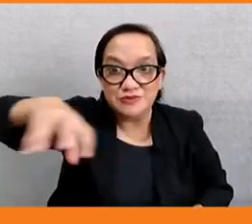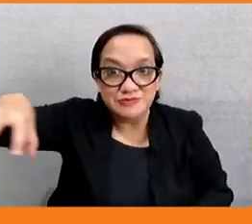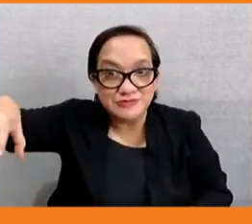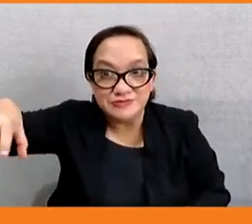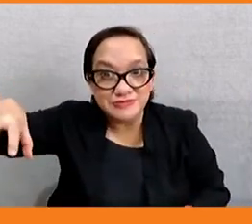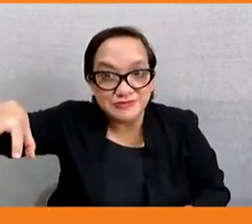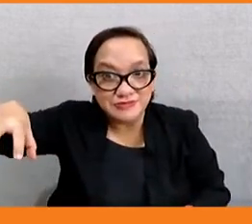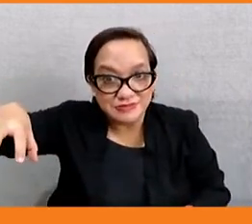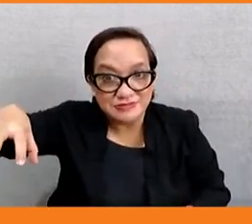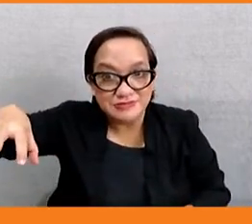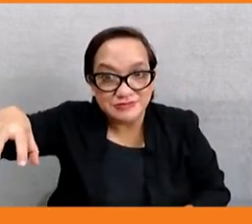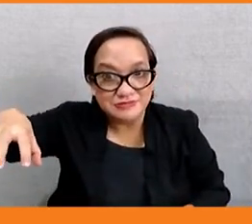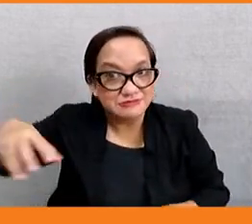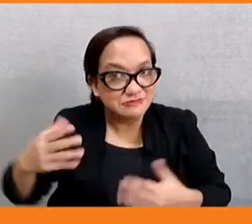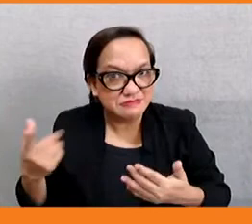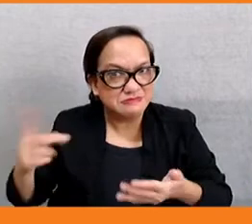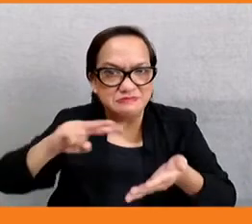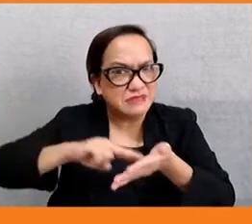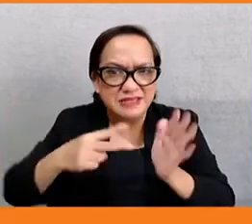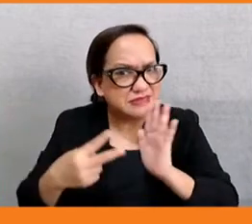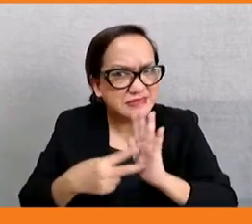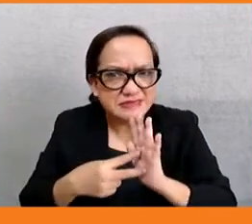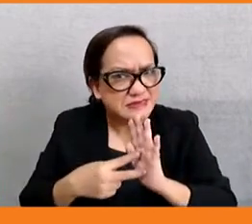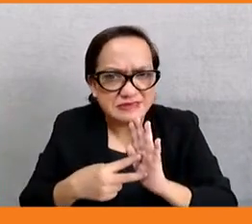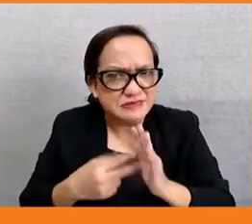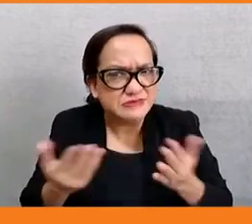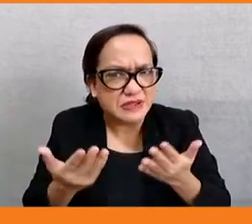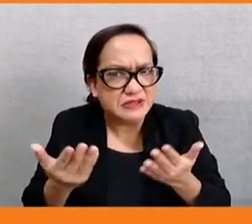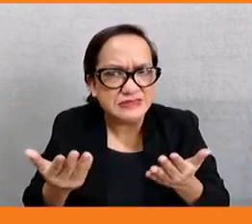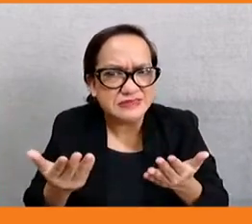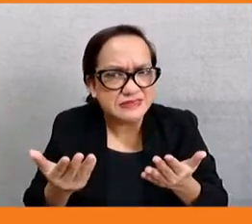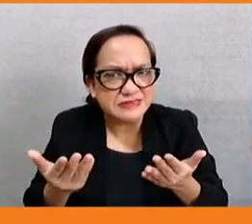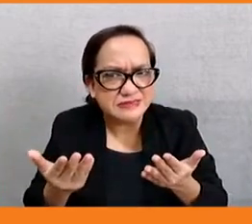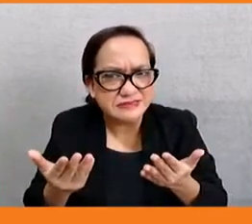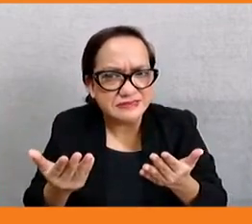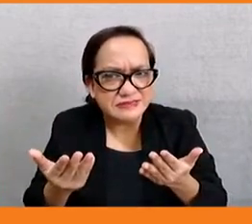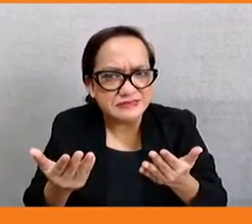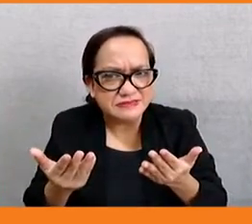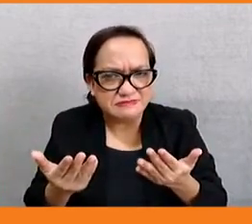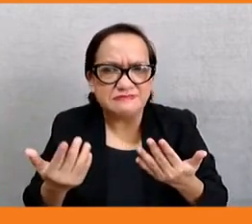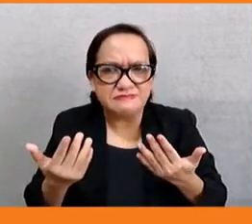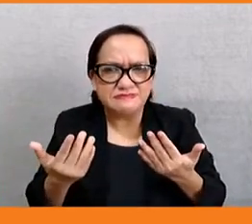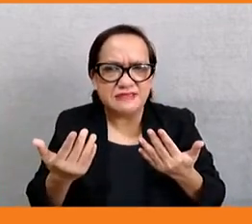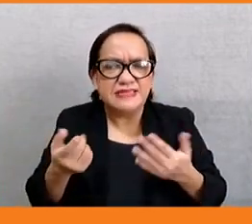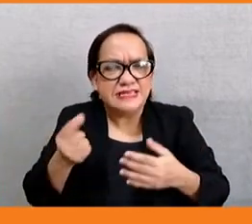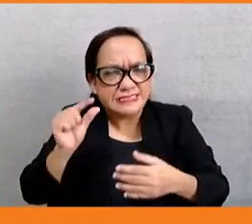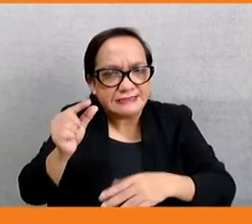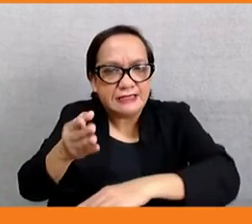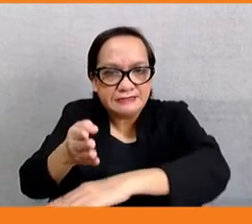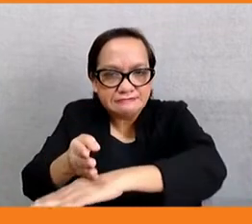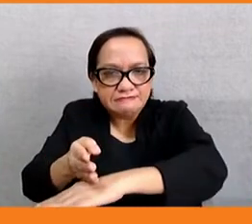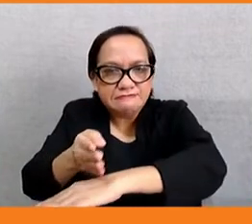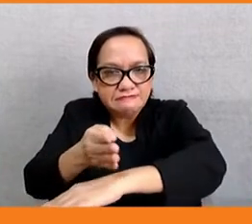which means there is still some room to improve domestic tax mobilization, to raise